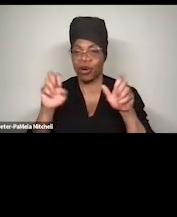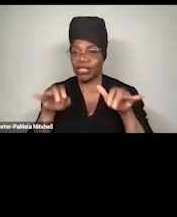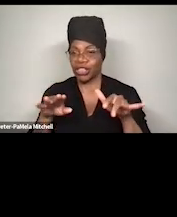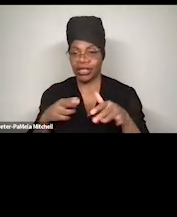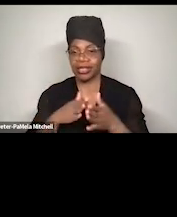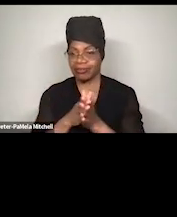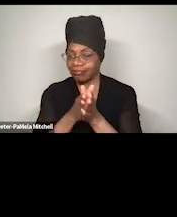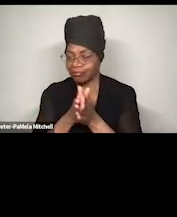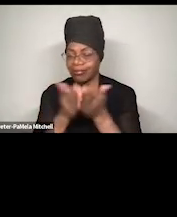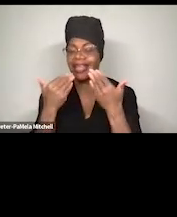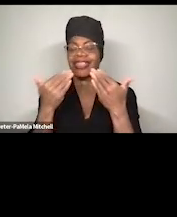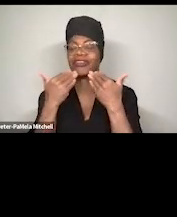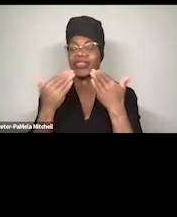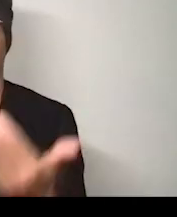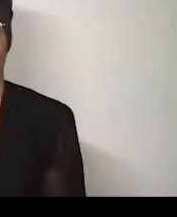much.